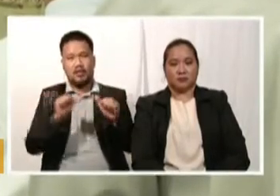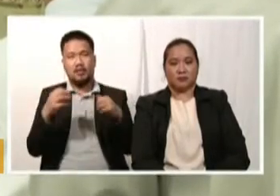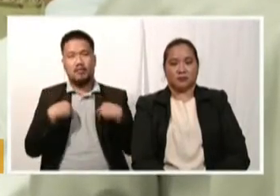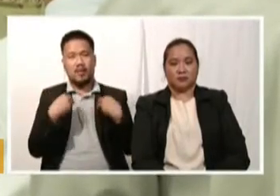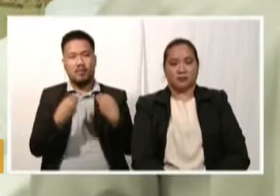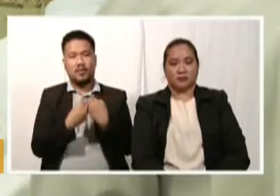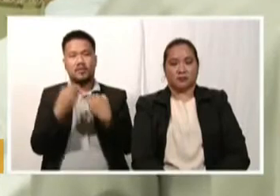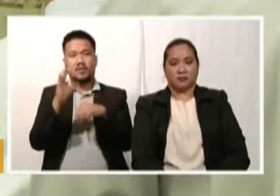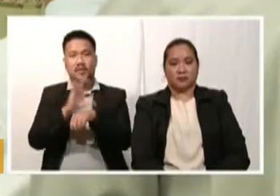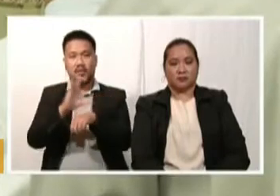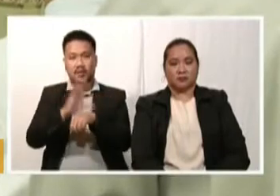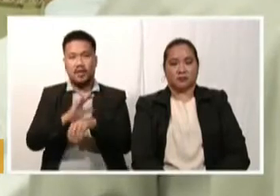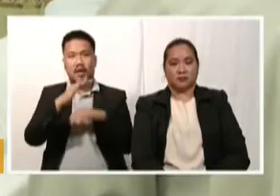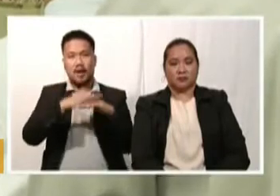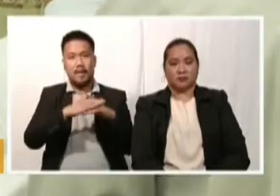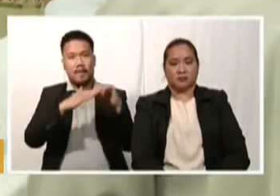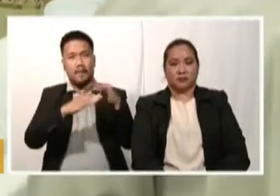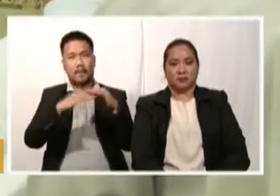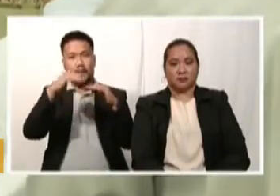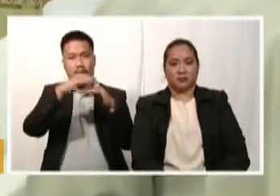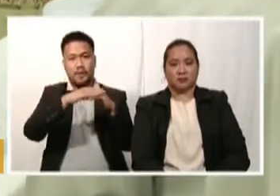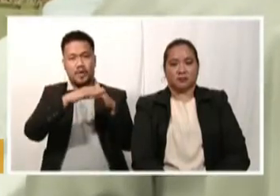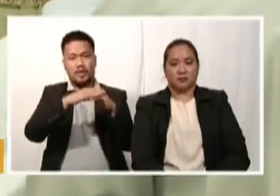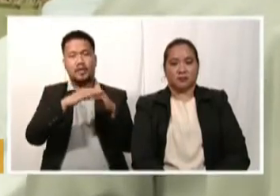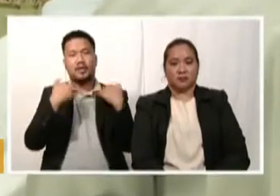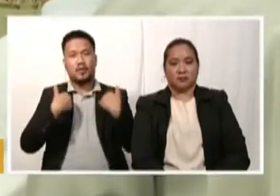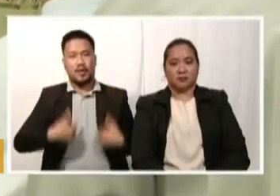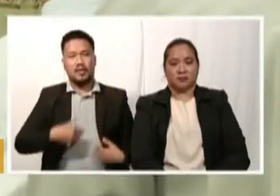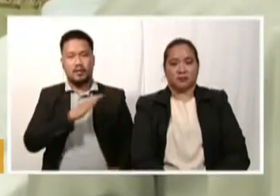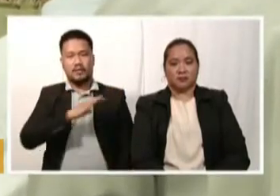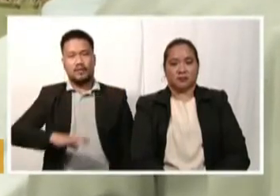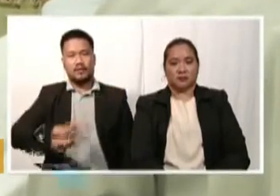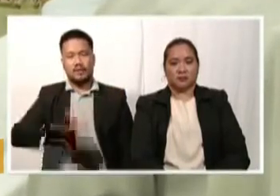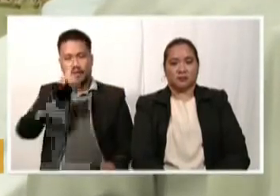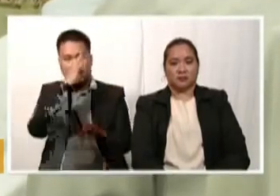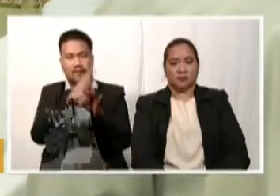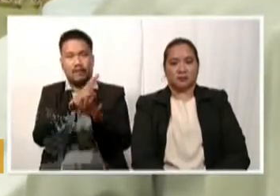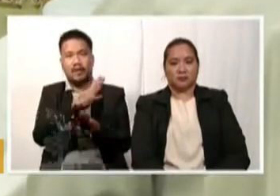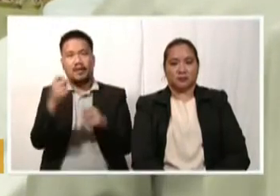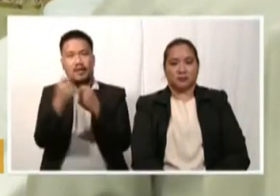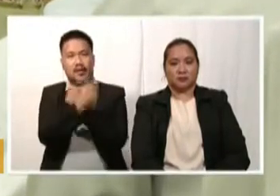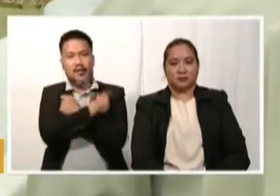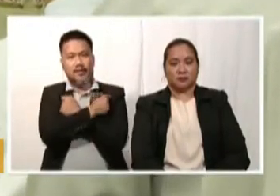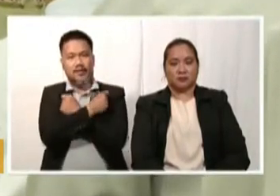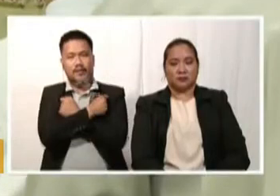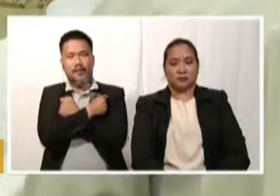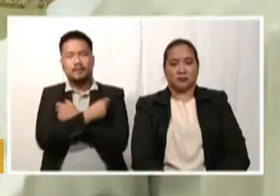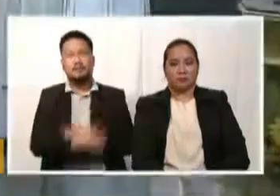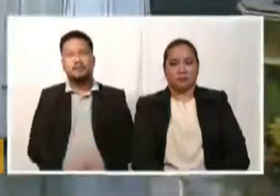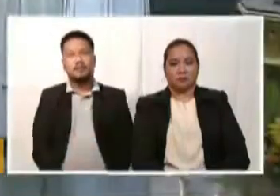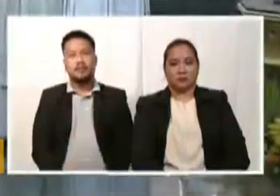Church and to build up the body of Christ in faith and love.